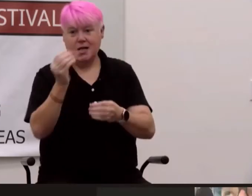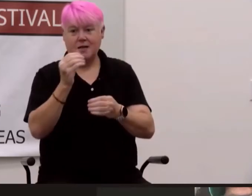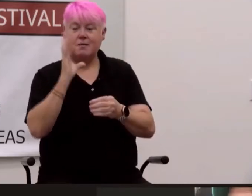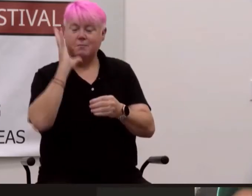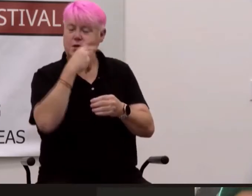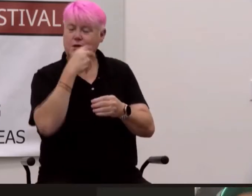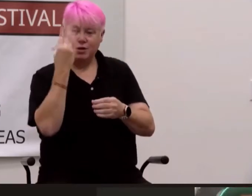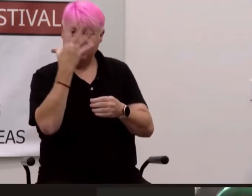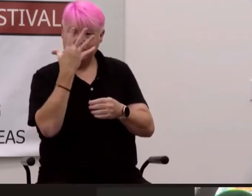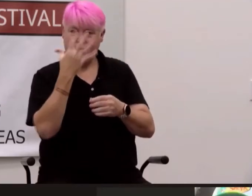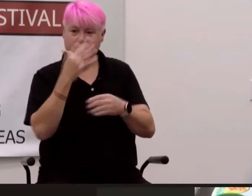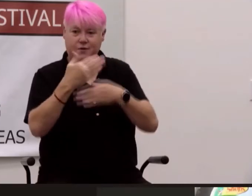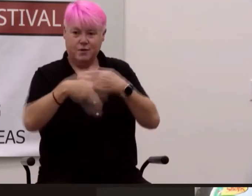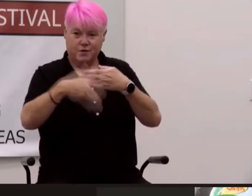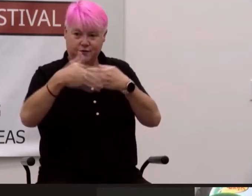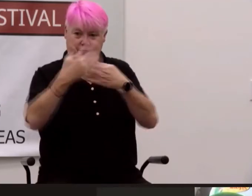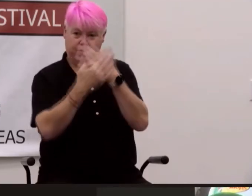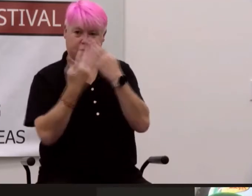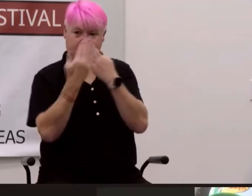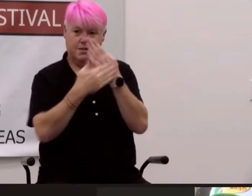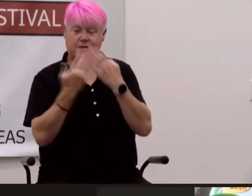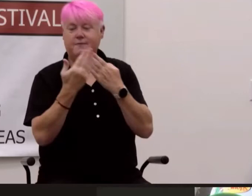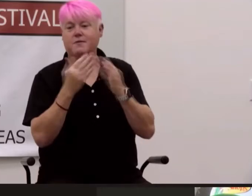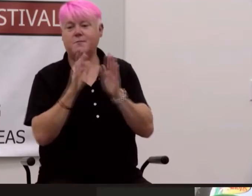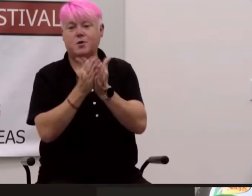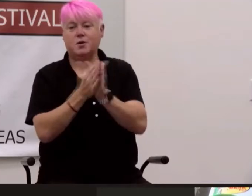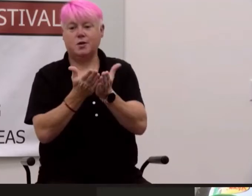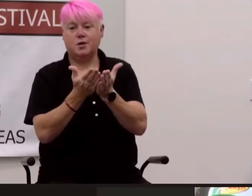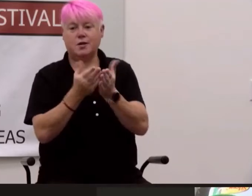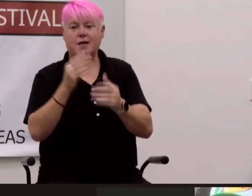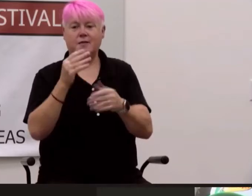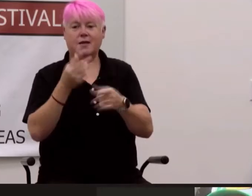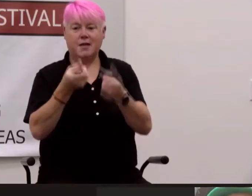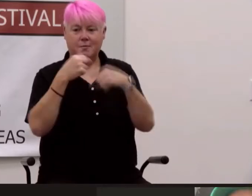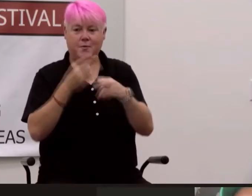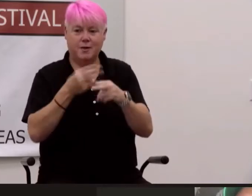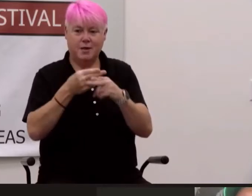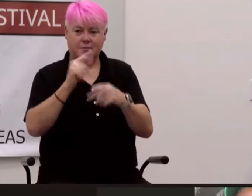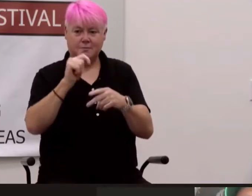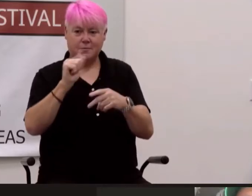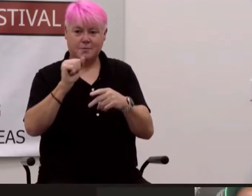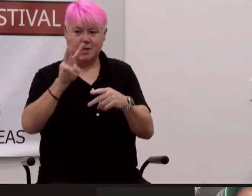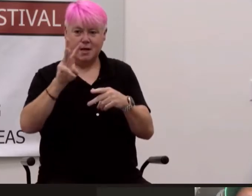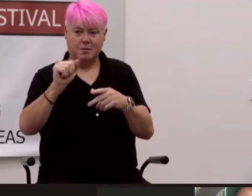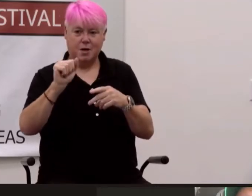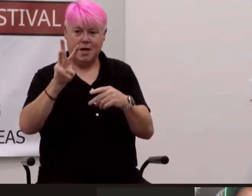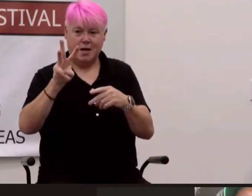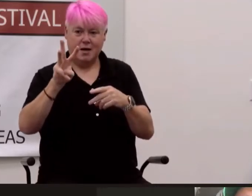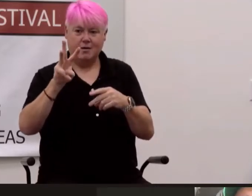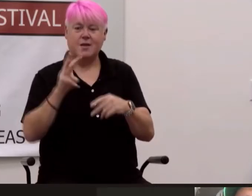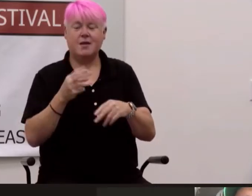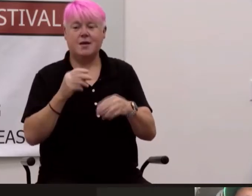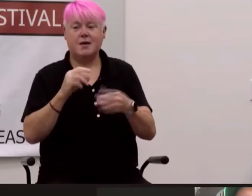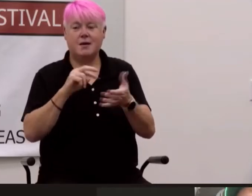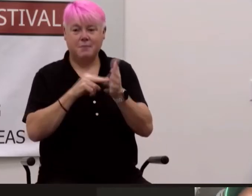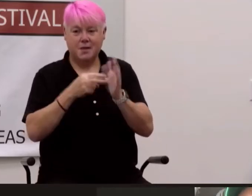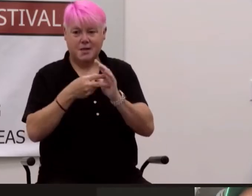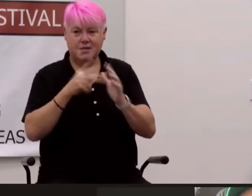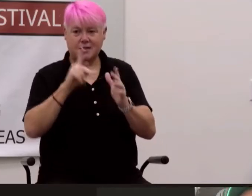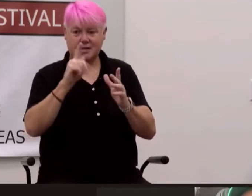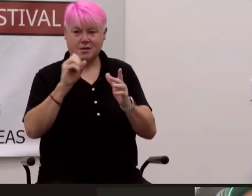actually coming up with the name tawâw, which is Cree for come in, welcome, there's room. And it was this idea that this